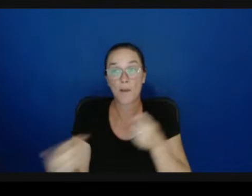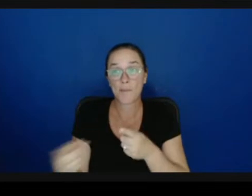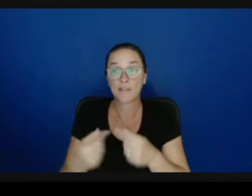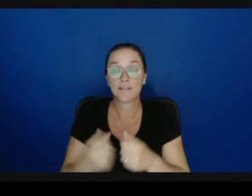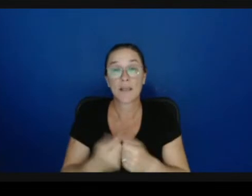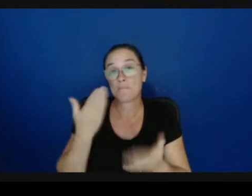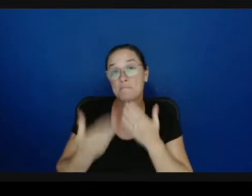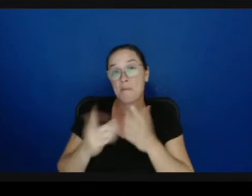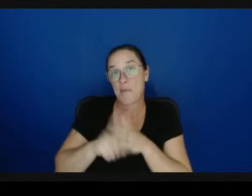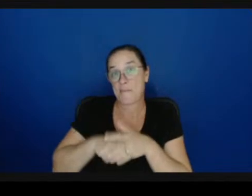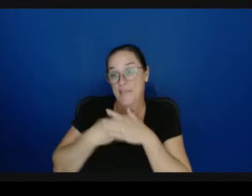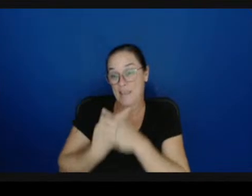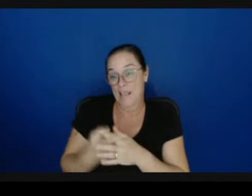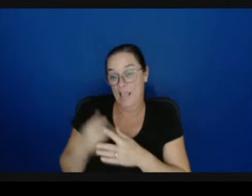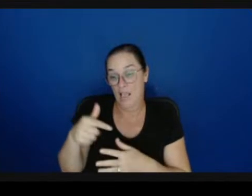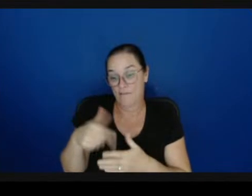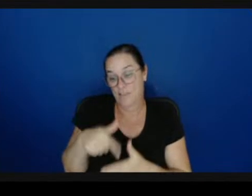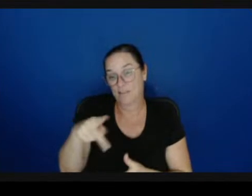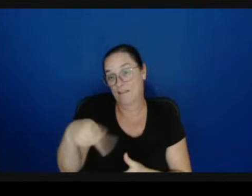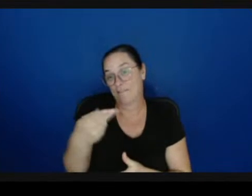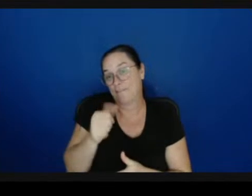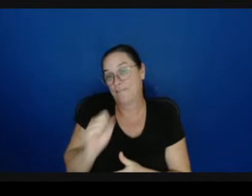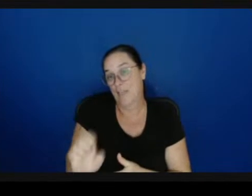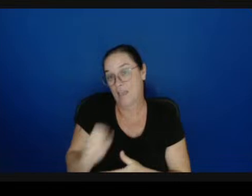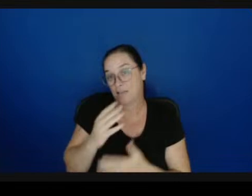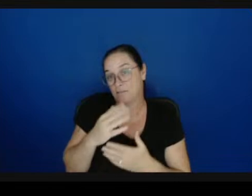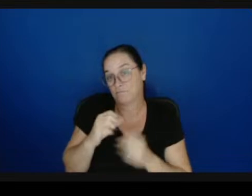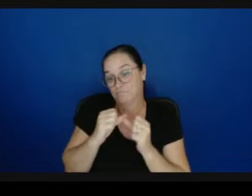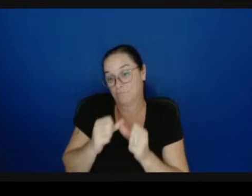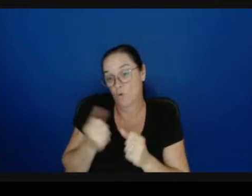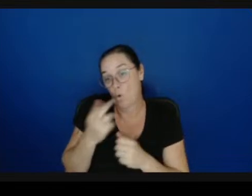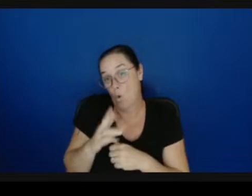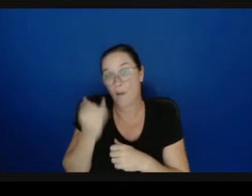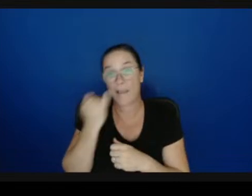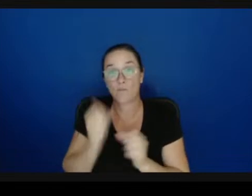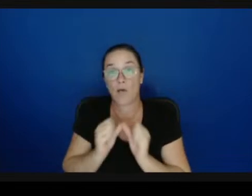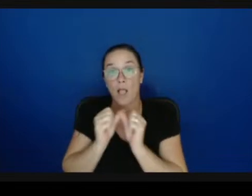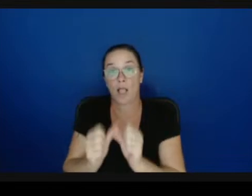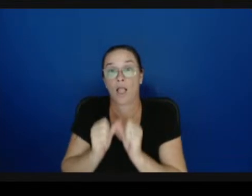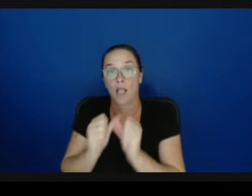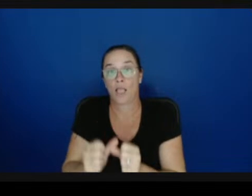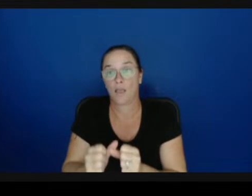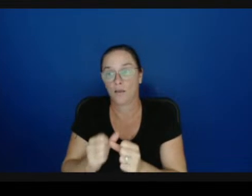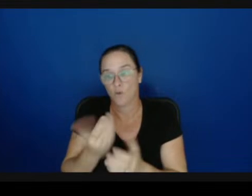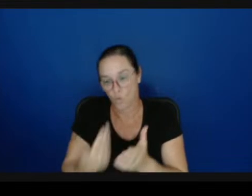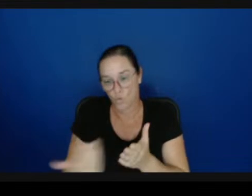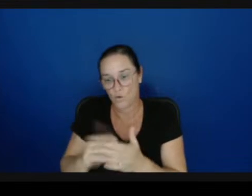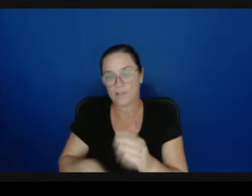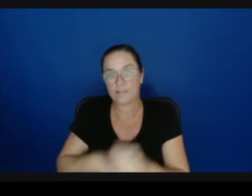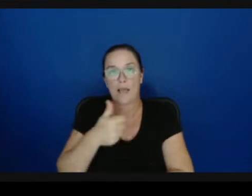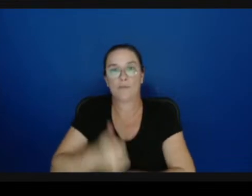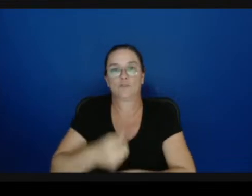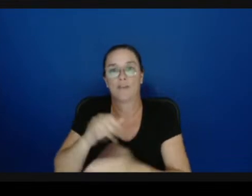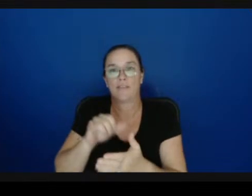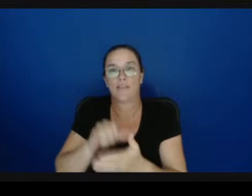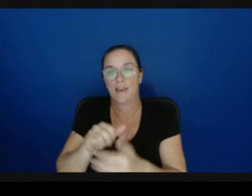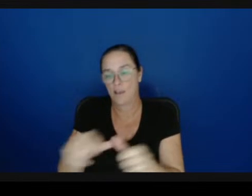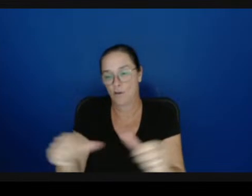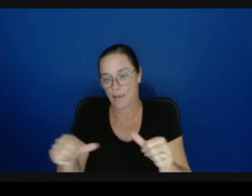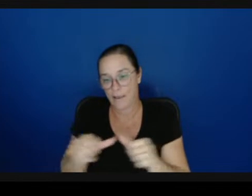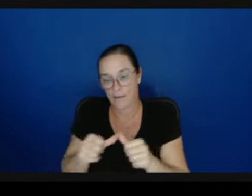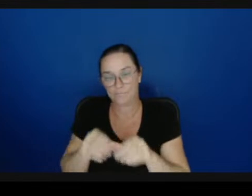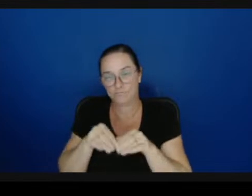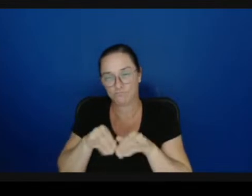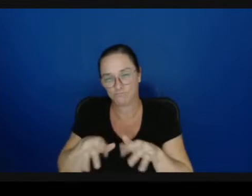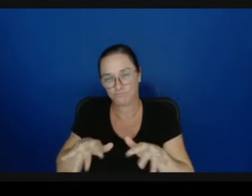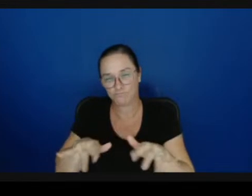of one of those phases, or whether we'll have a longer, more drawn-out reestablishment of the rift zone. And